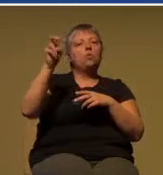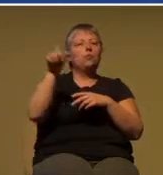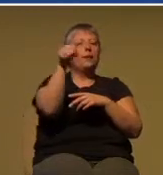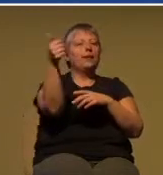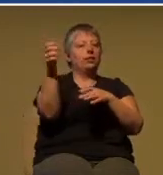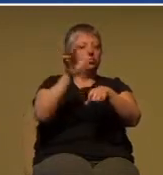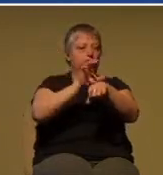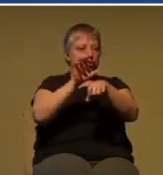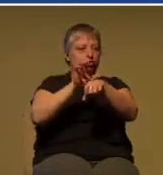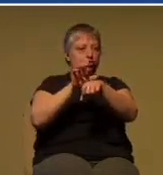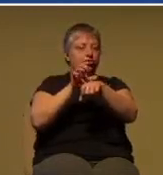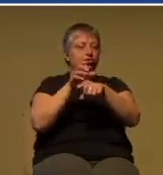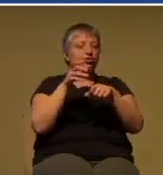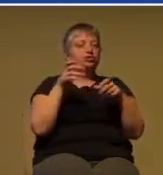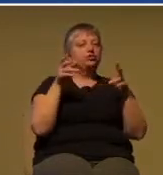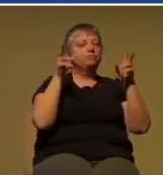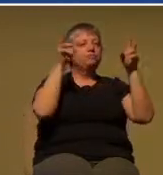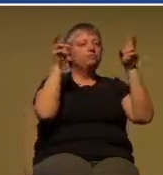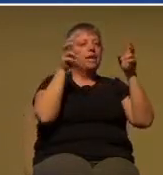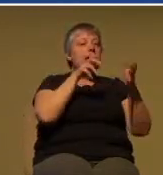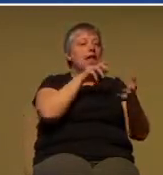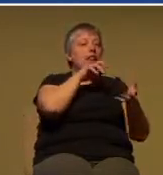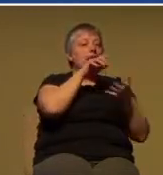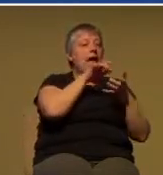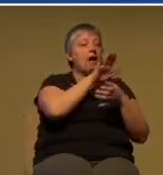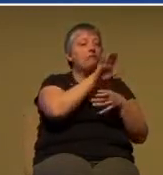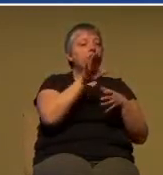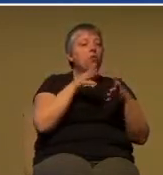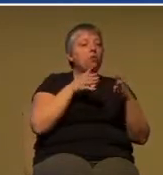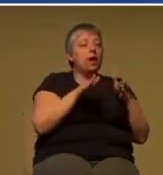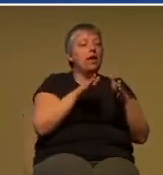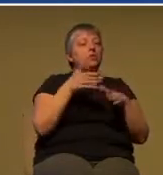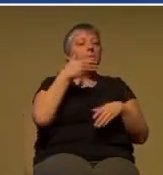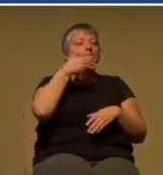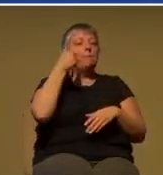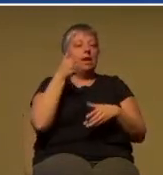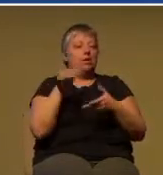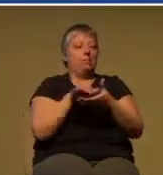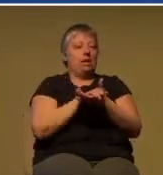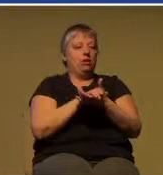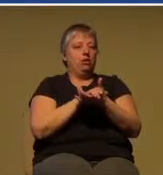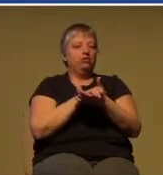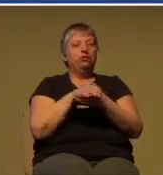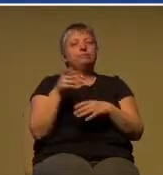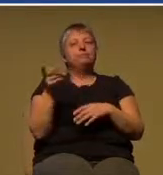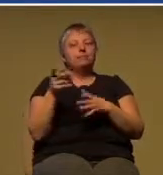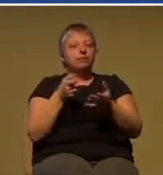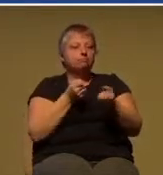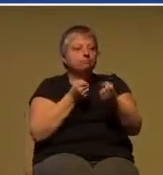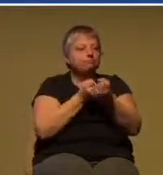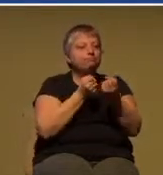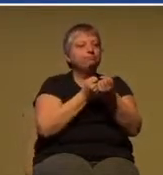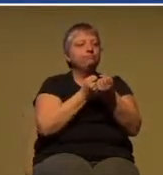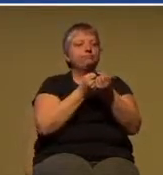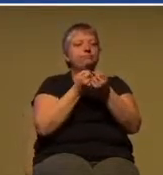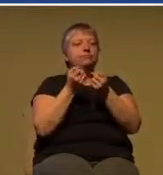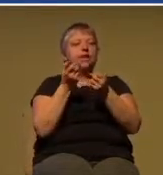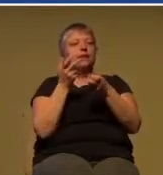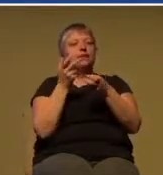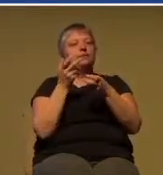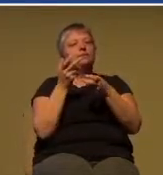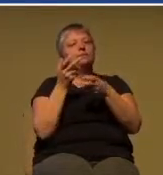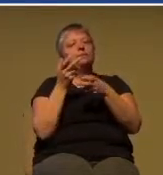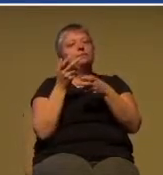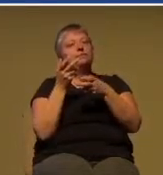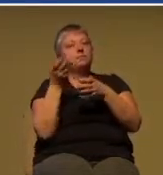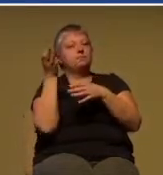with Laugh Your Way to a Better Marriage, sponsoring speaking at seminars. So I'm going to ask them to come up